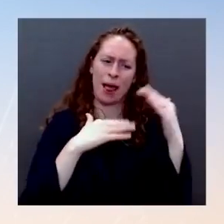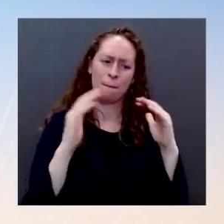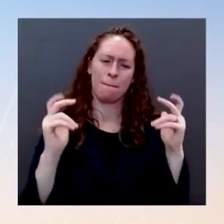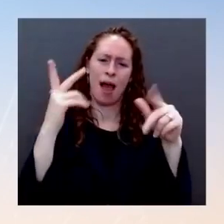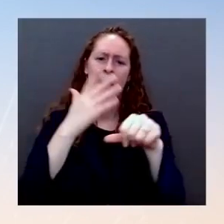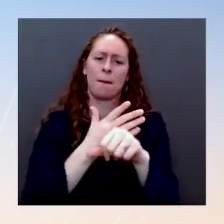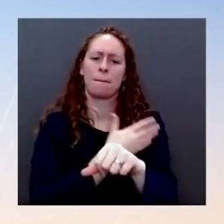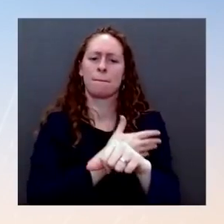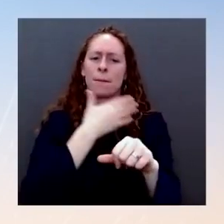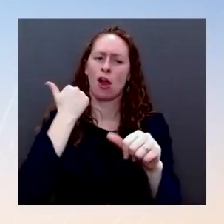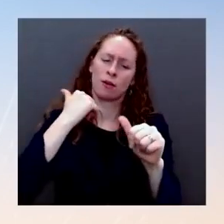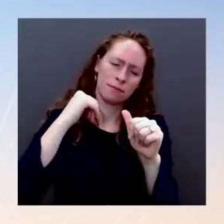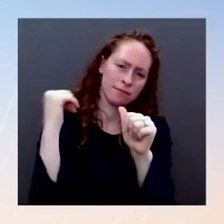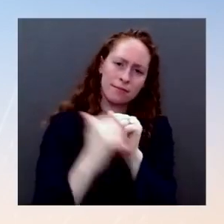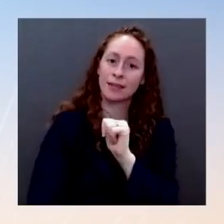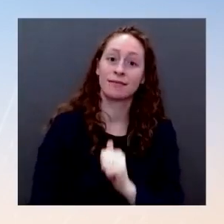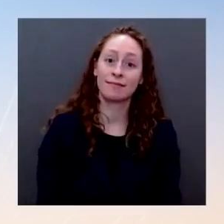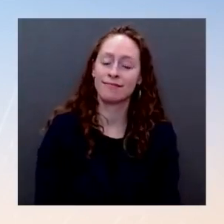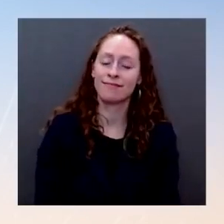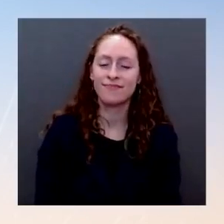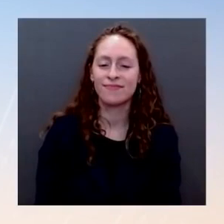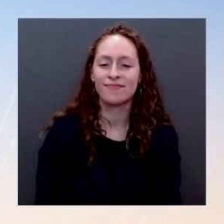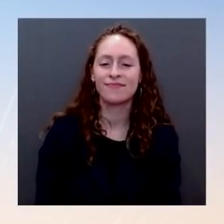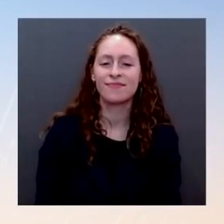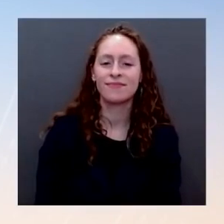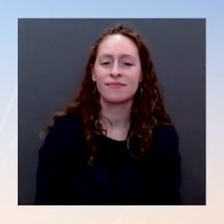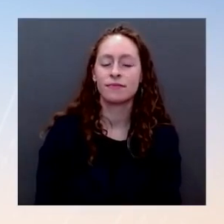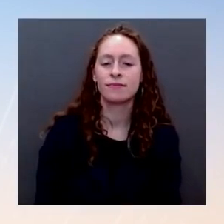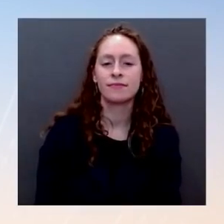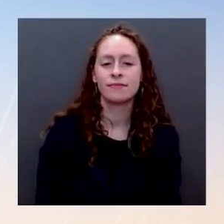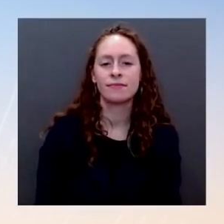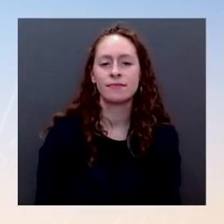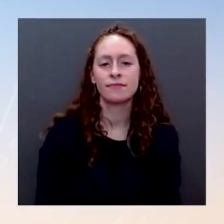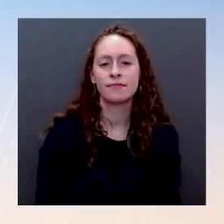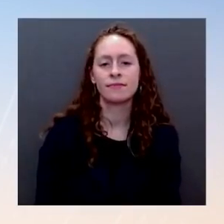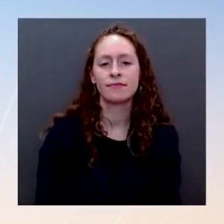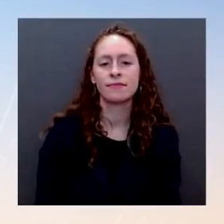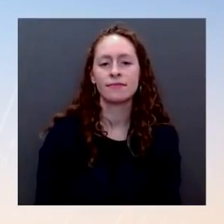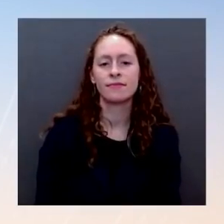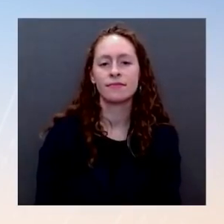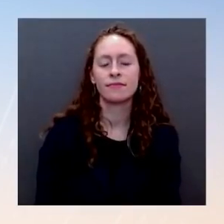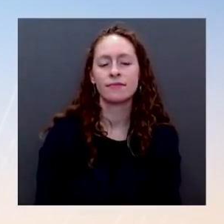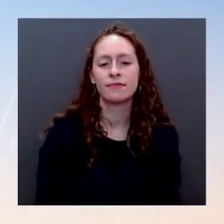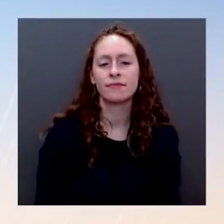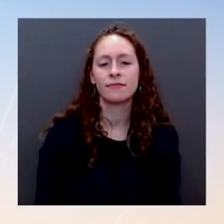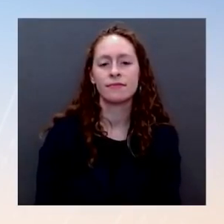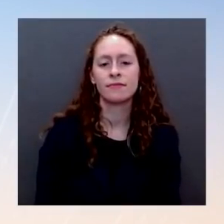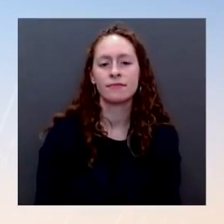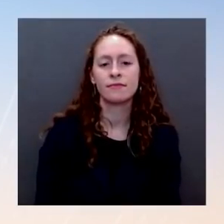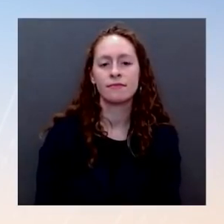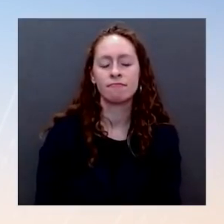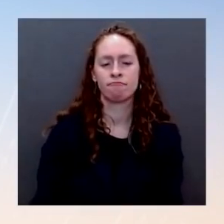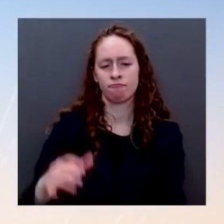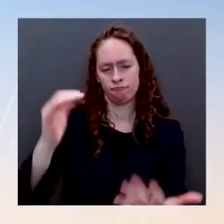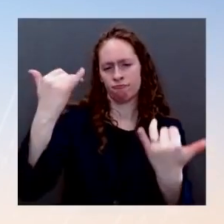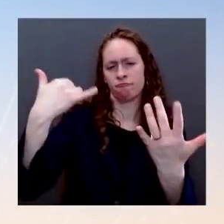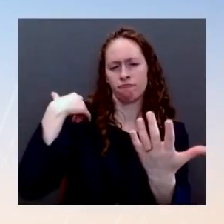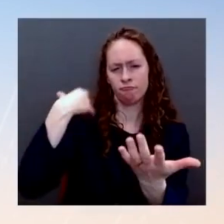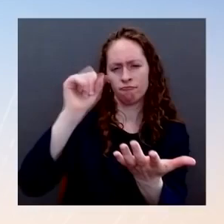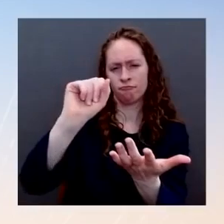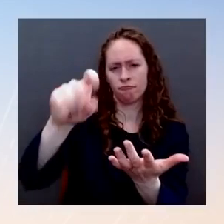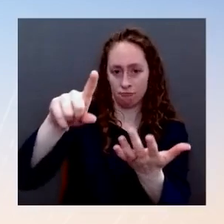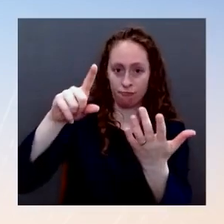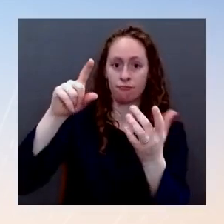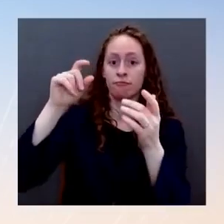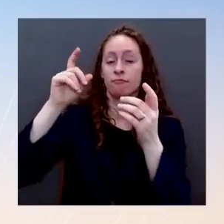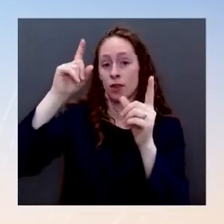month, then the website goes up, then people can sign up. So probably those tests people can expect end of this month, early February? Well, I think what I was trying